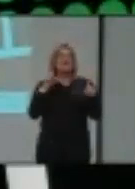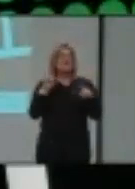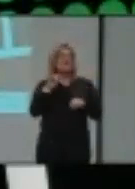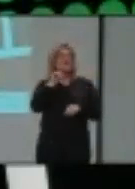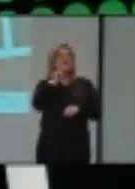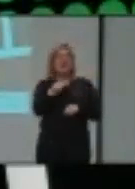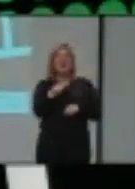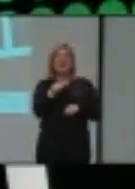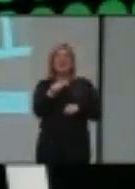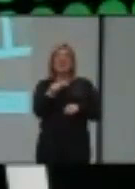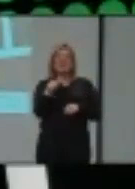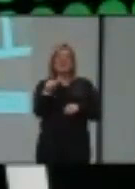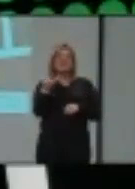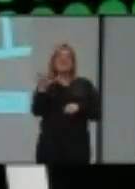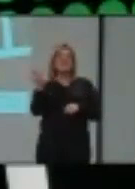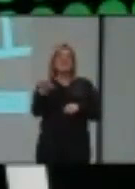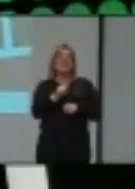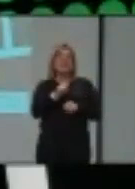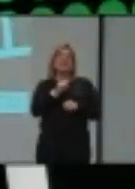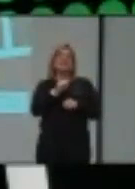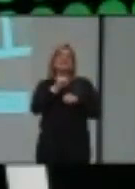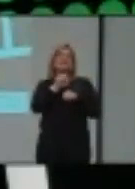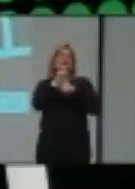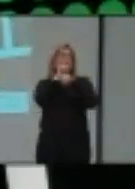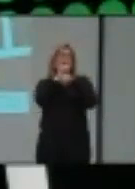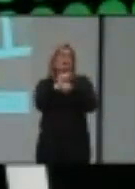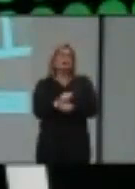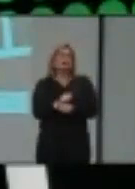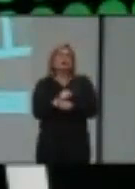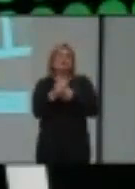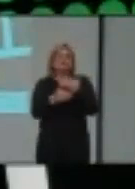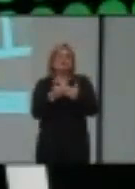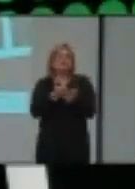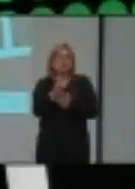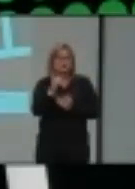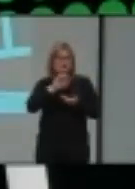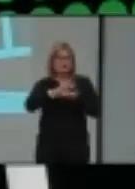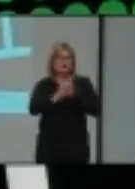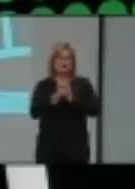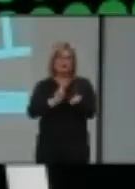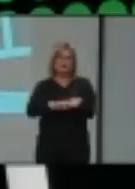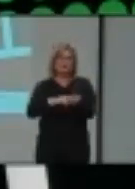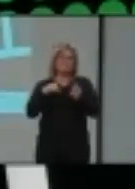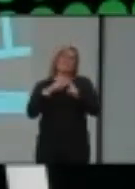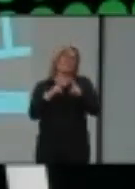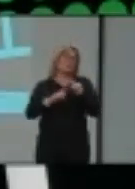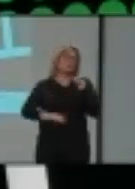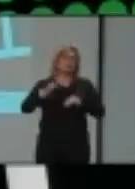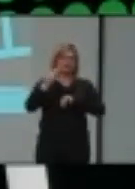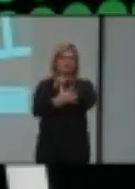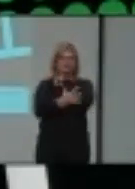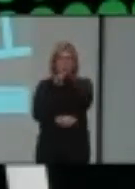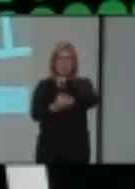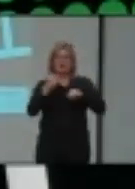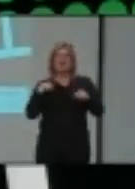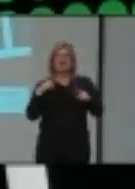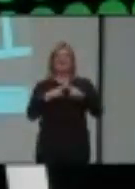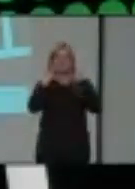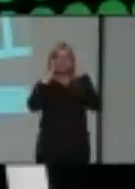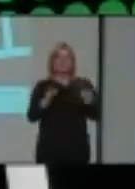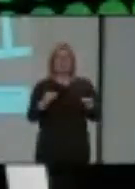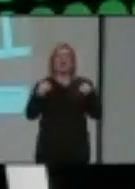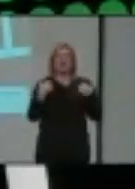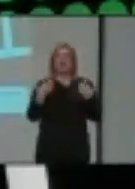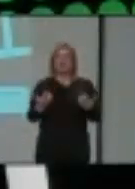not take a traditional route to become a nurse. We grew up very poor. And so when I decided